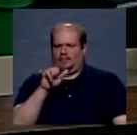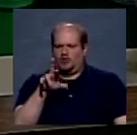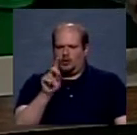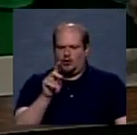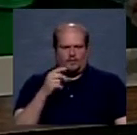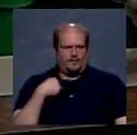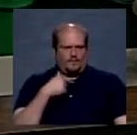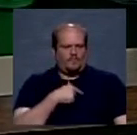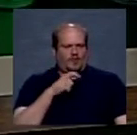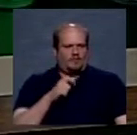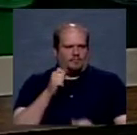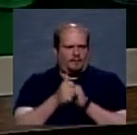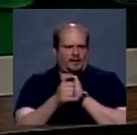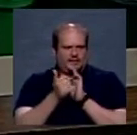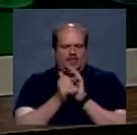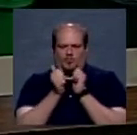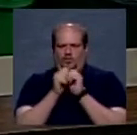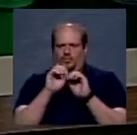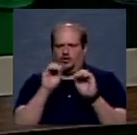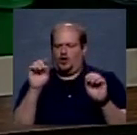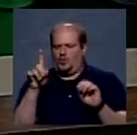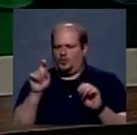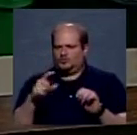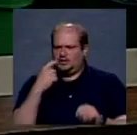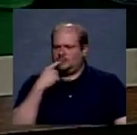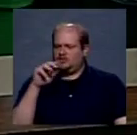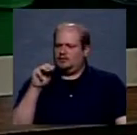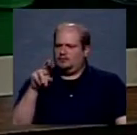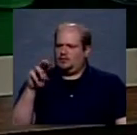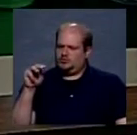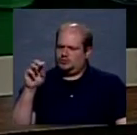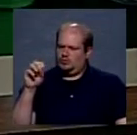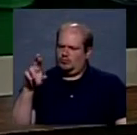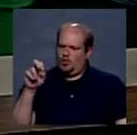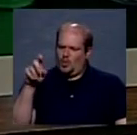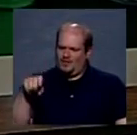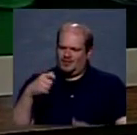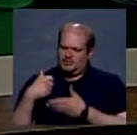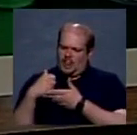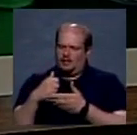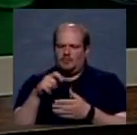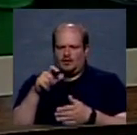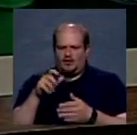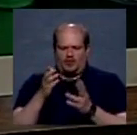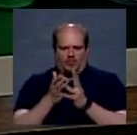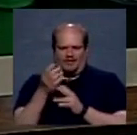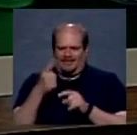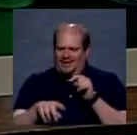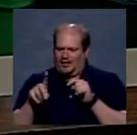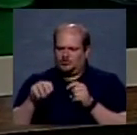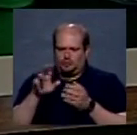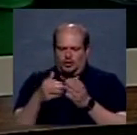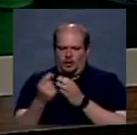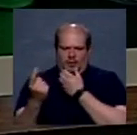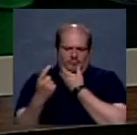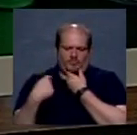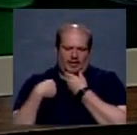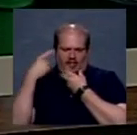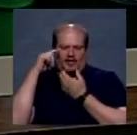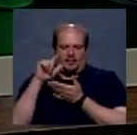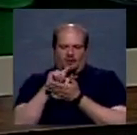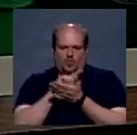we passed that with no question. But I said to Mr. Moore, he needs help, and he can't do it all by himself. And I think that the ordinance